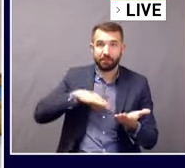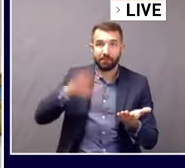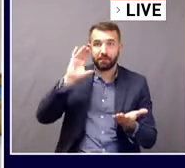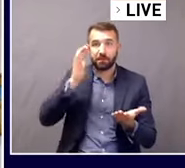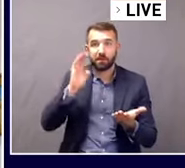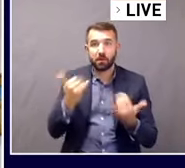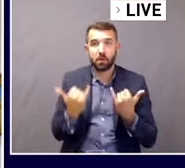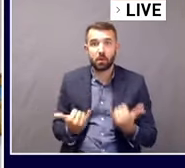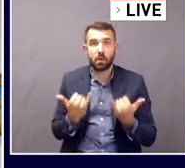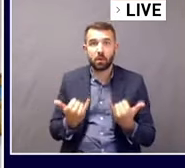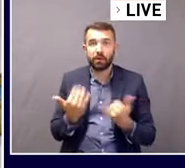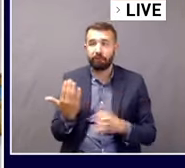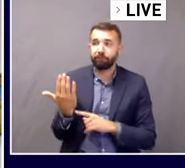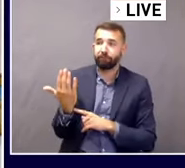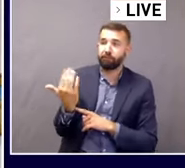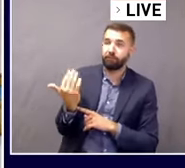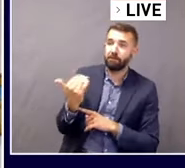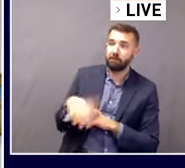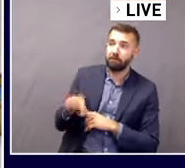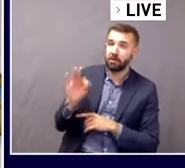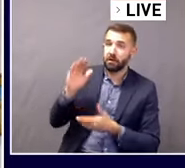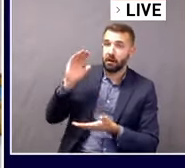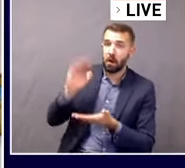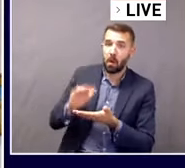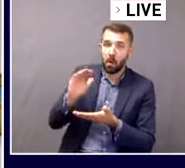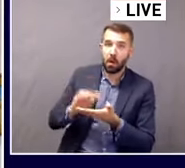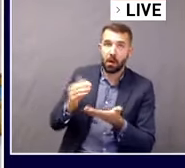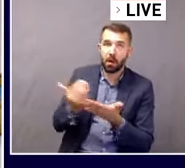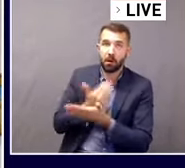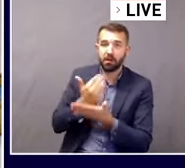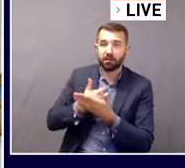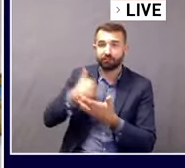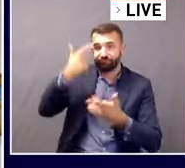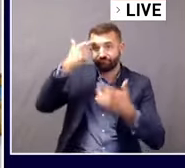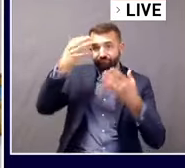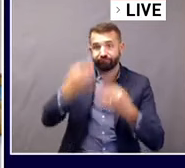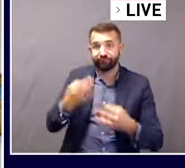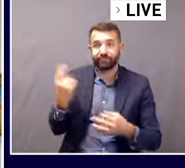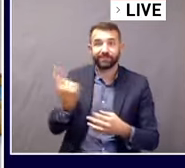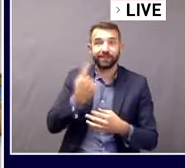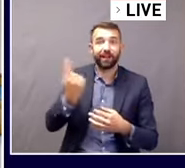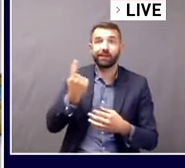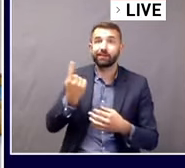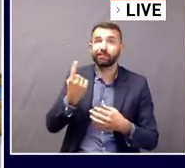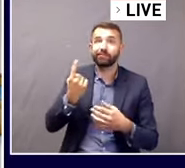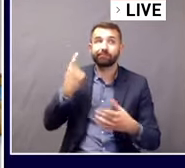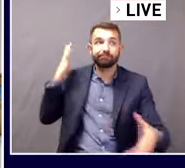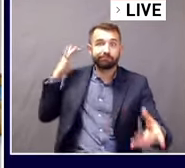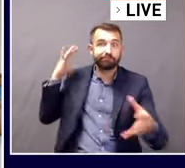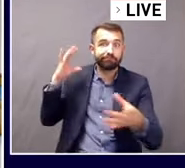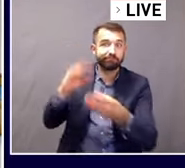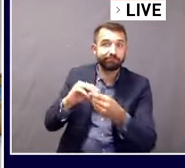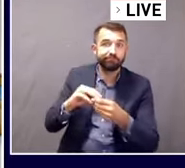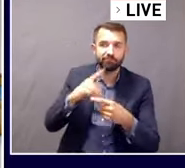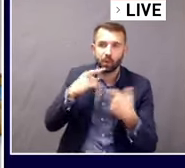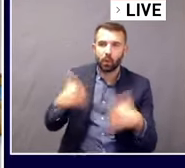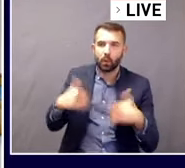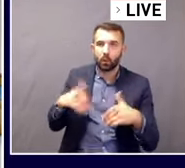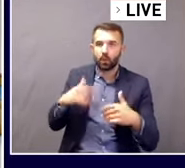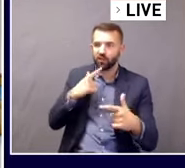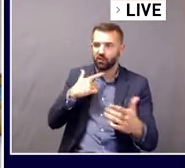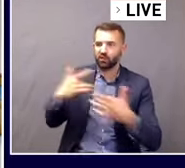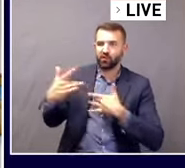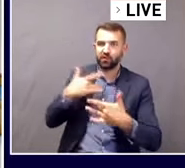number of cases, we can't base our decisions just on one day's worth of data. The trends that we've seen over the last 2